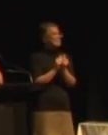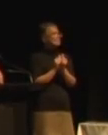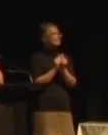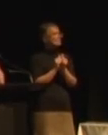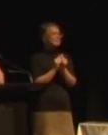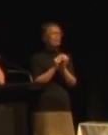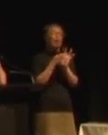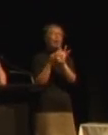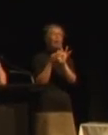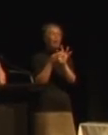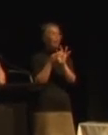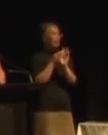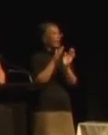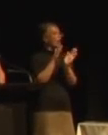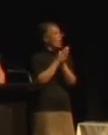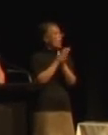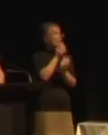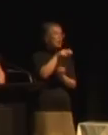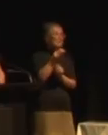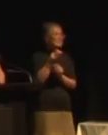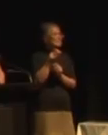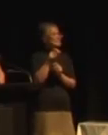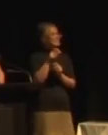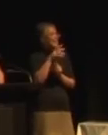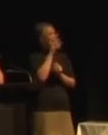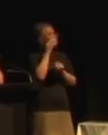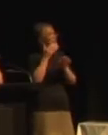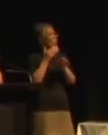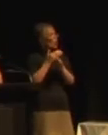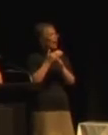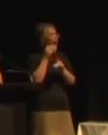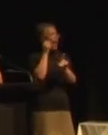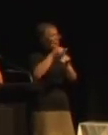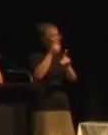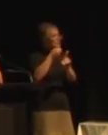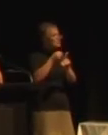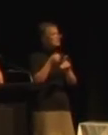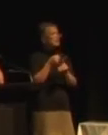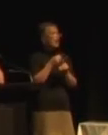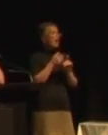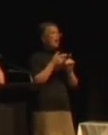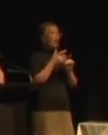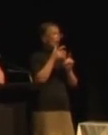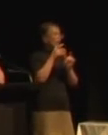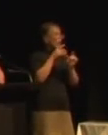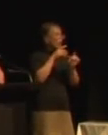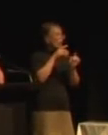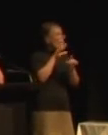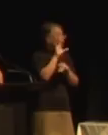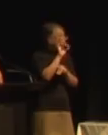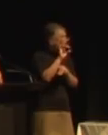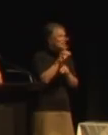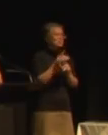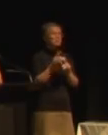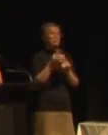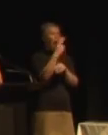comrades, librarians, sex worker activists, academics, feminists, queers, and artists. I